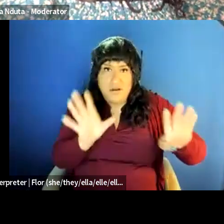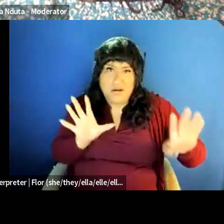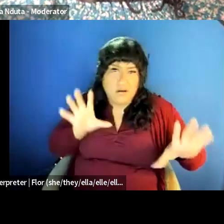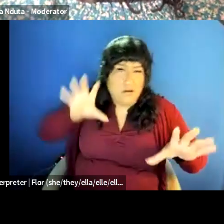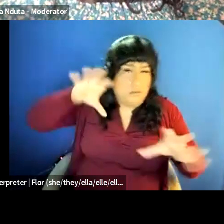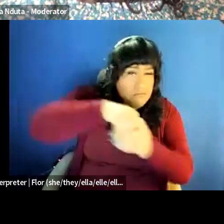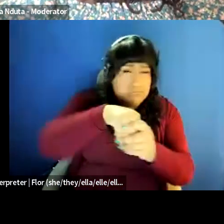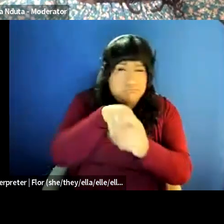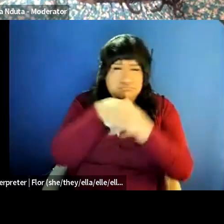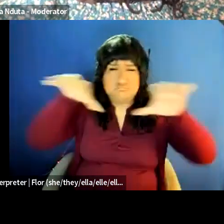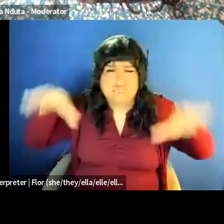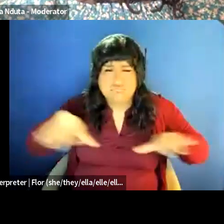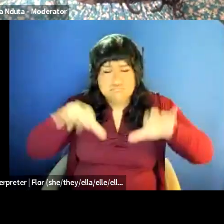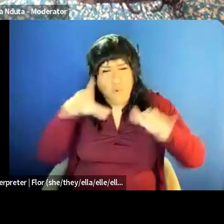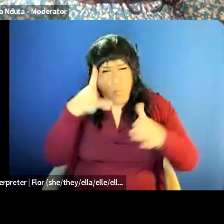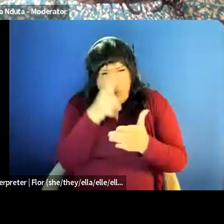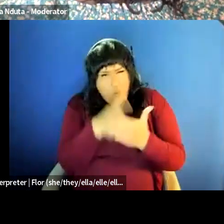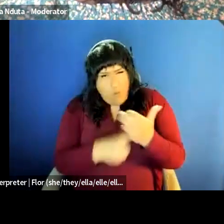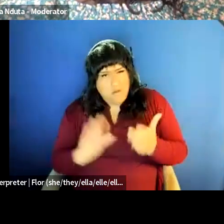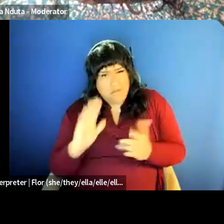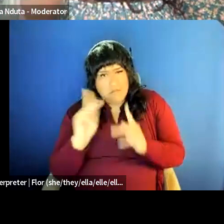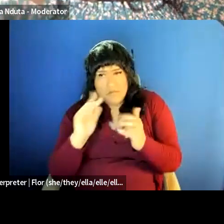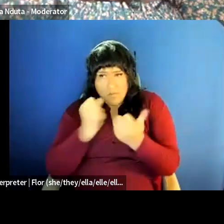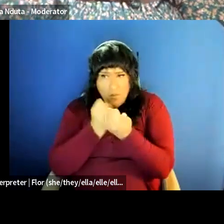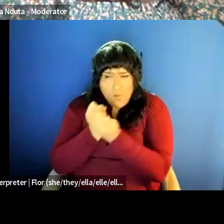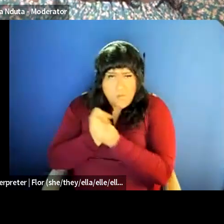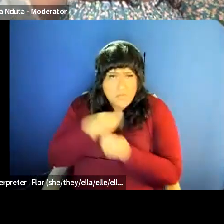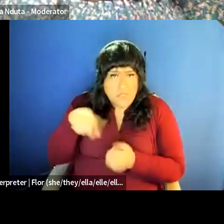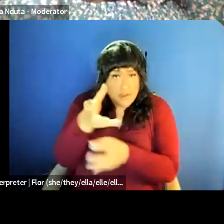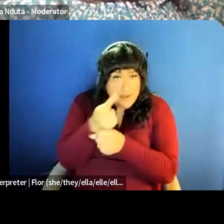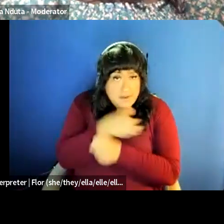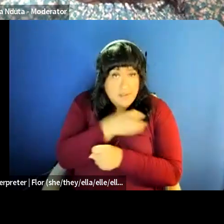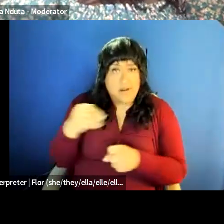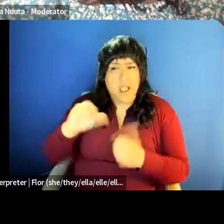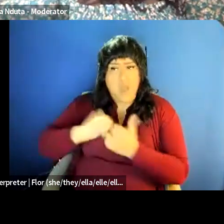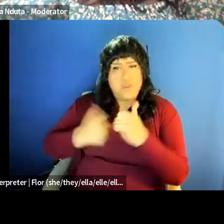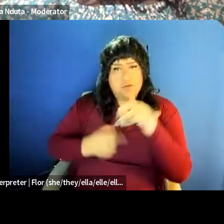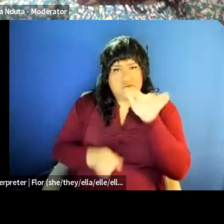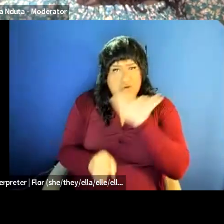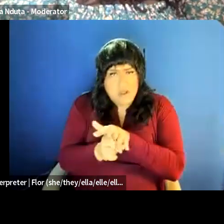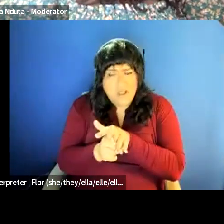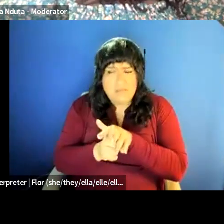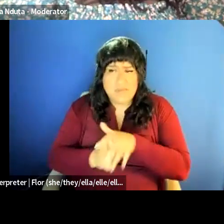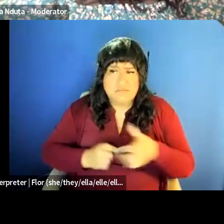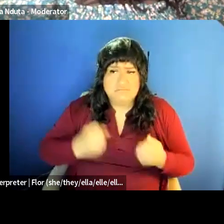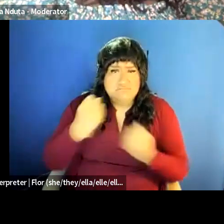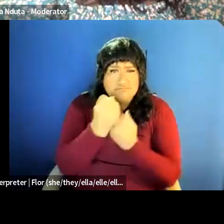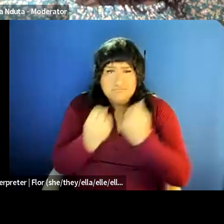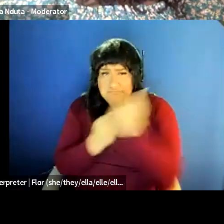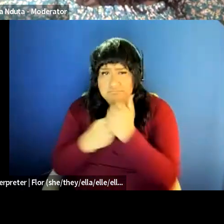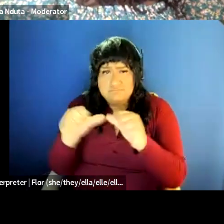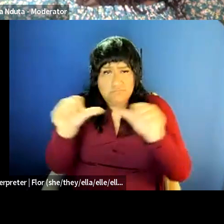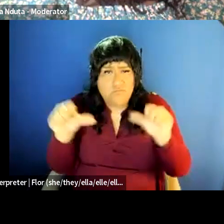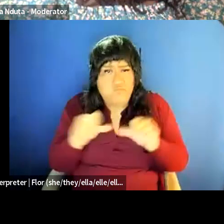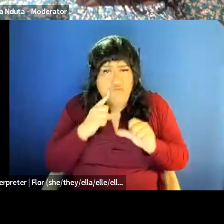the peer support that they're getting and receiving? How can we all show up and hold space for each other as we're doing this